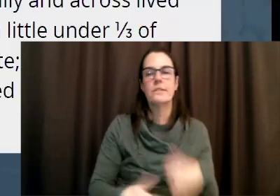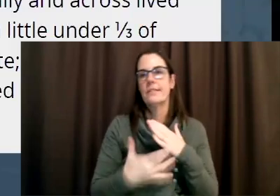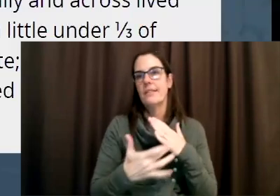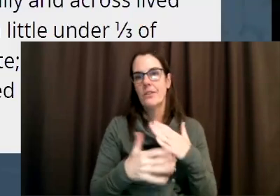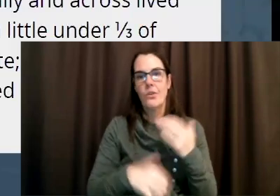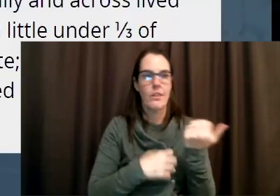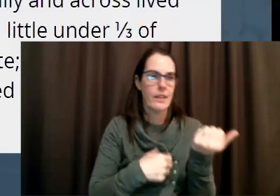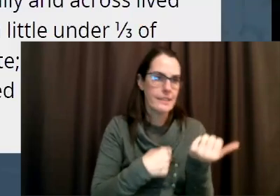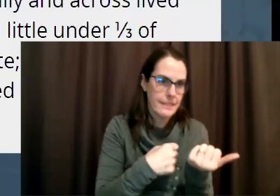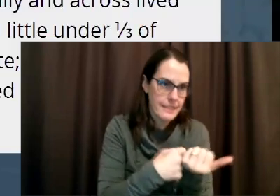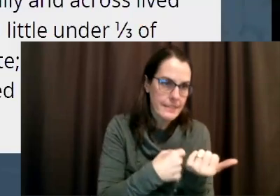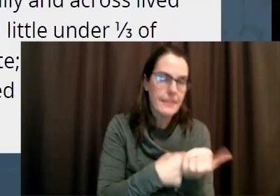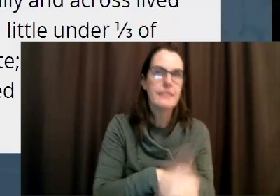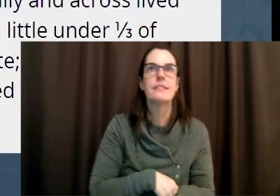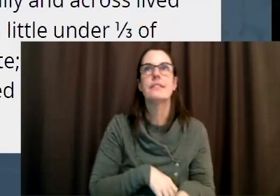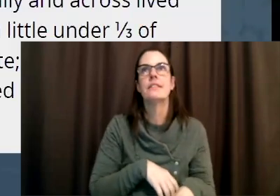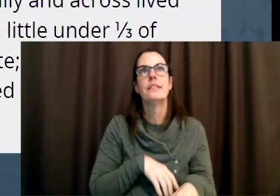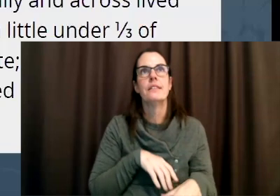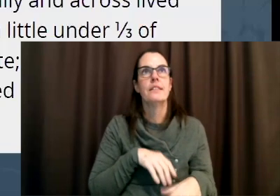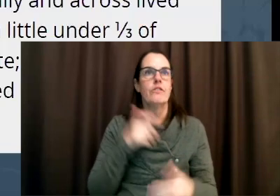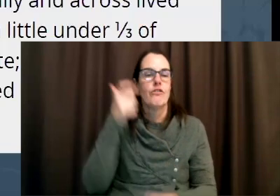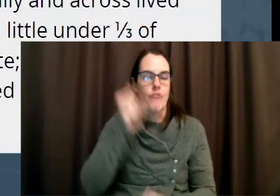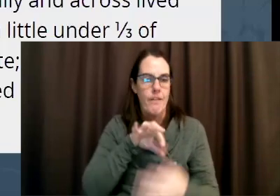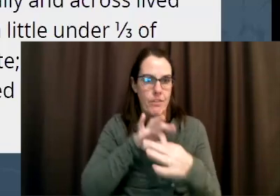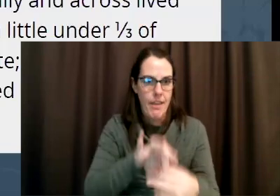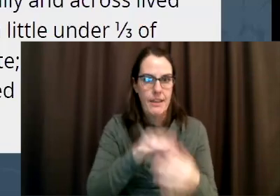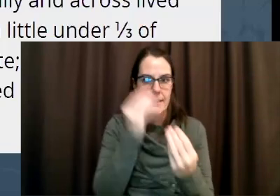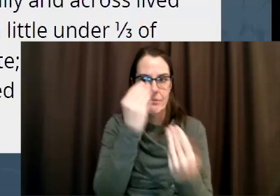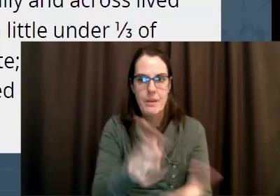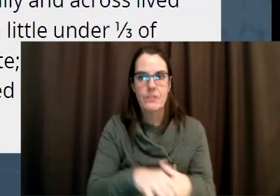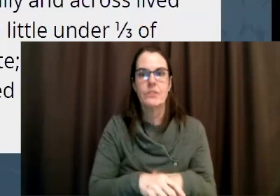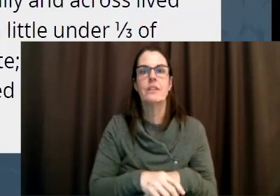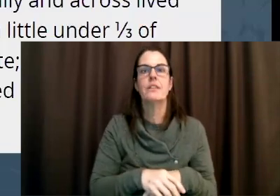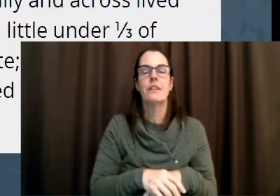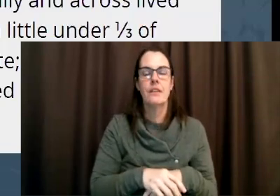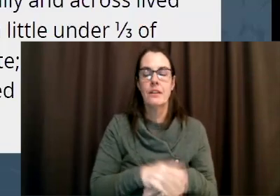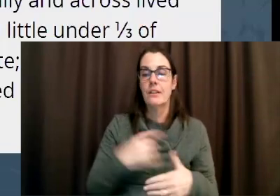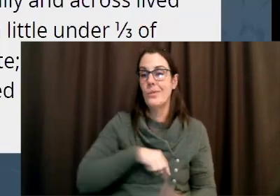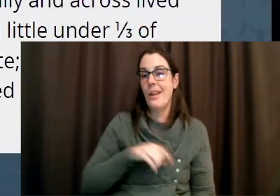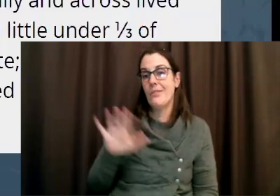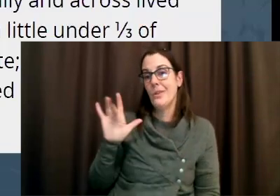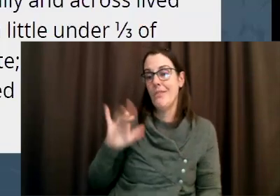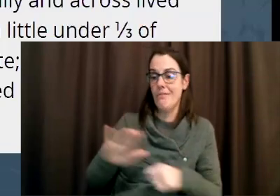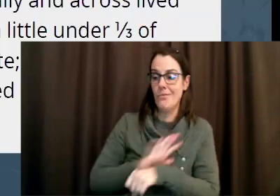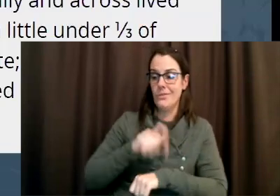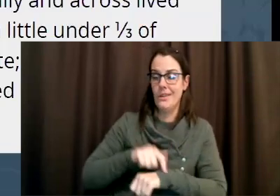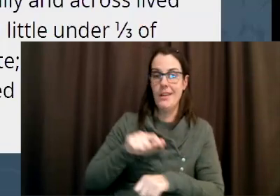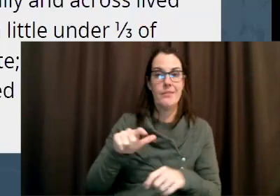grants and many other services. We have about 25 full-time team